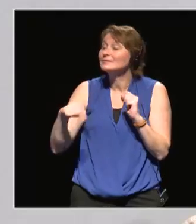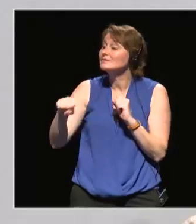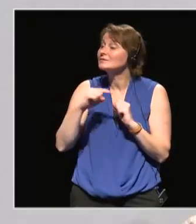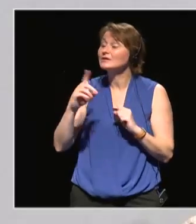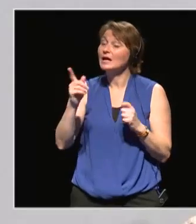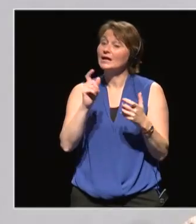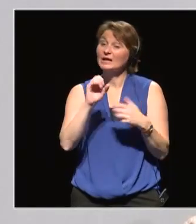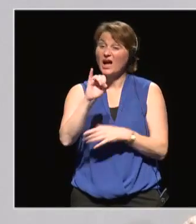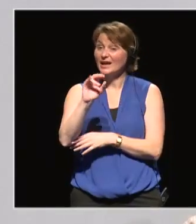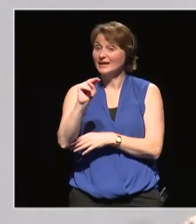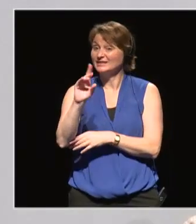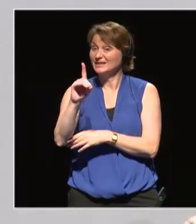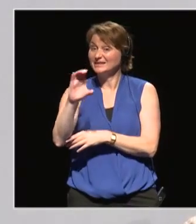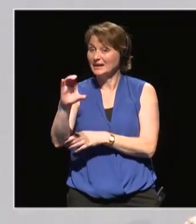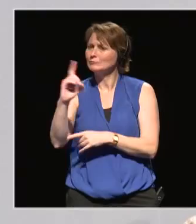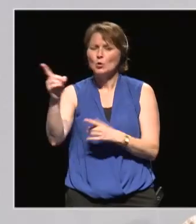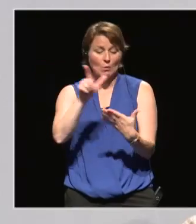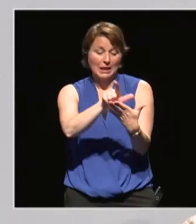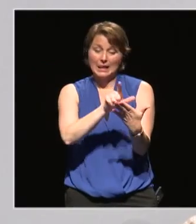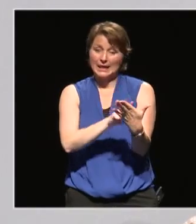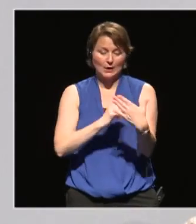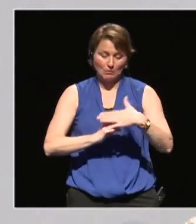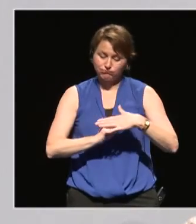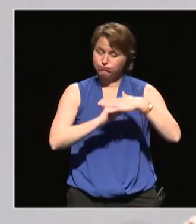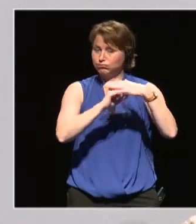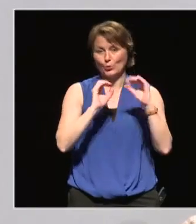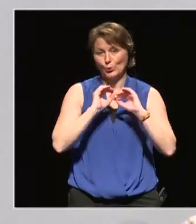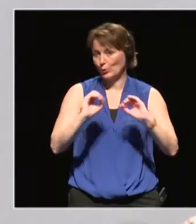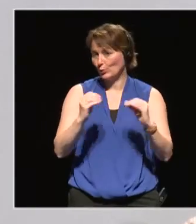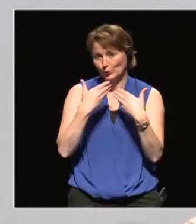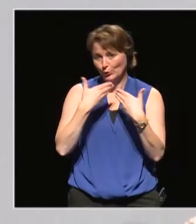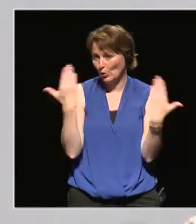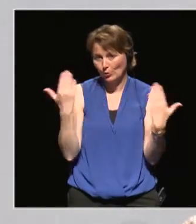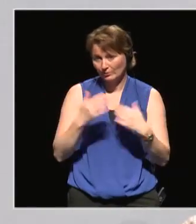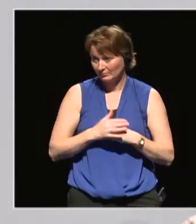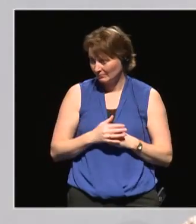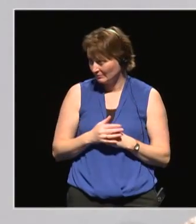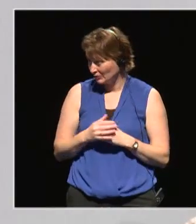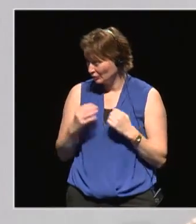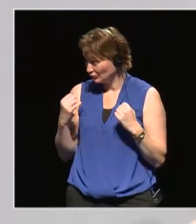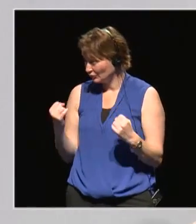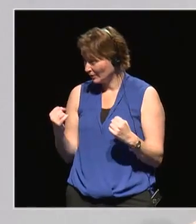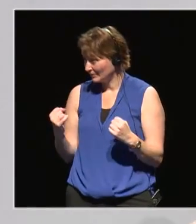actually there is no legal backup to the whole of the process. Is that too strong?